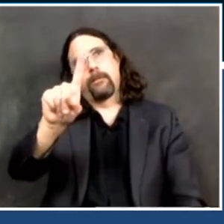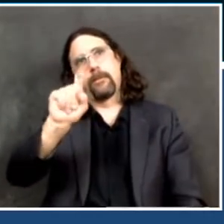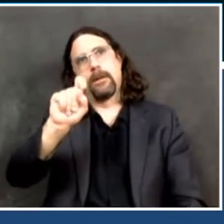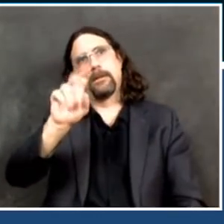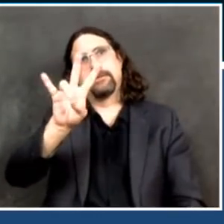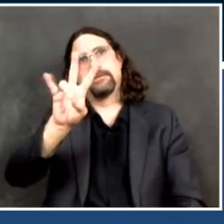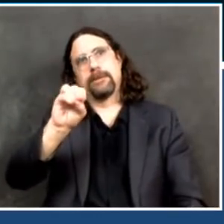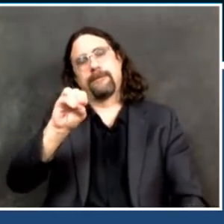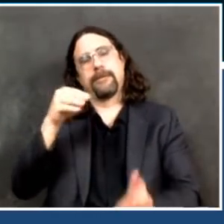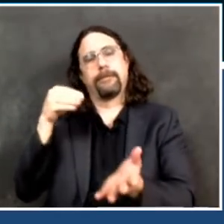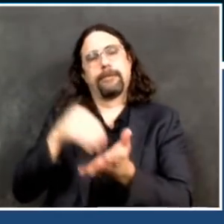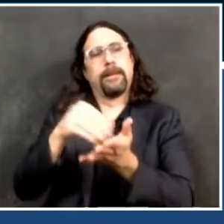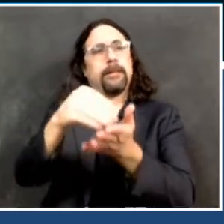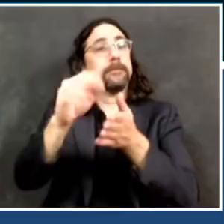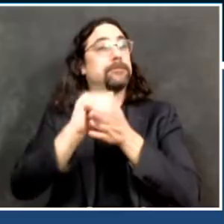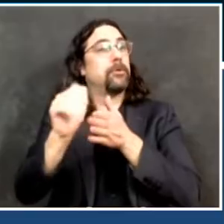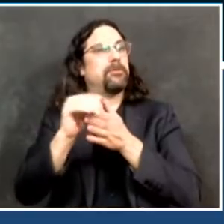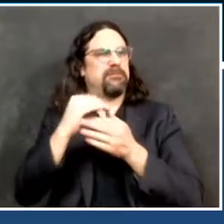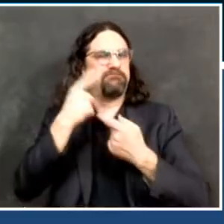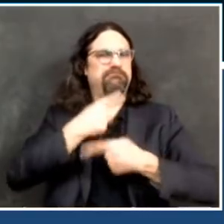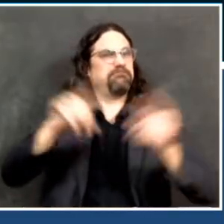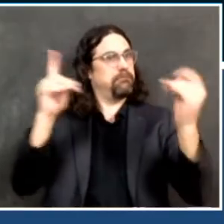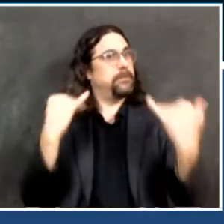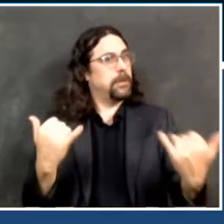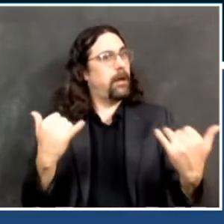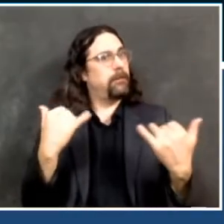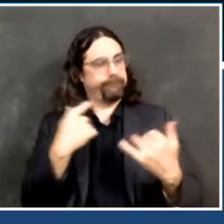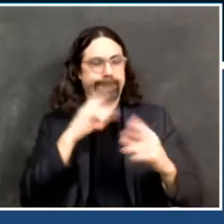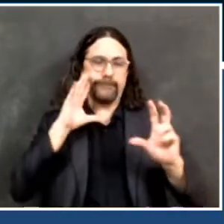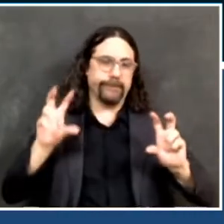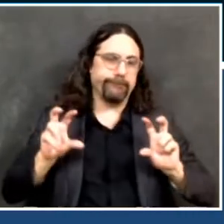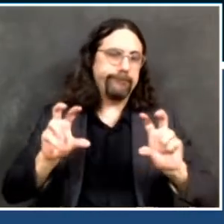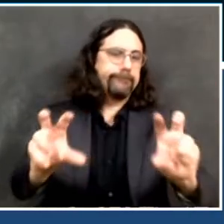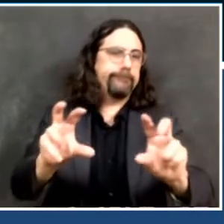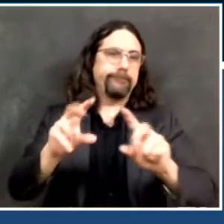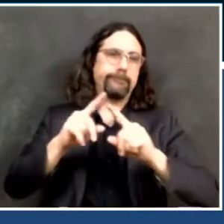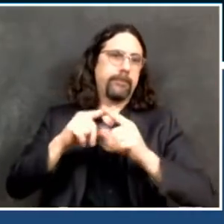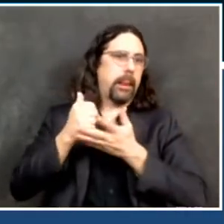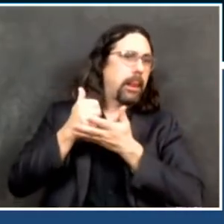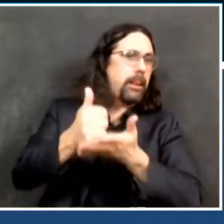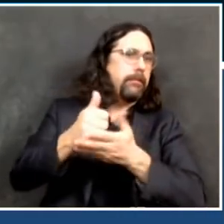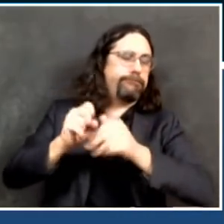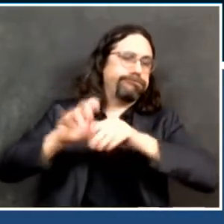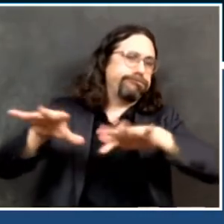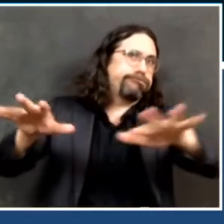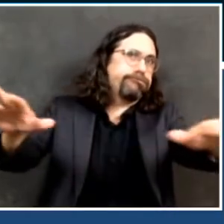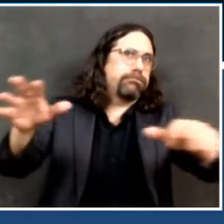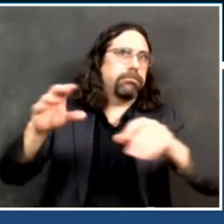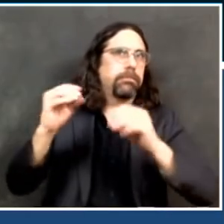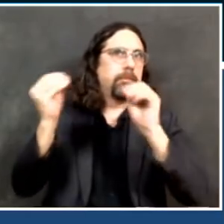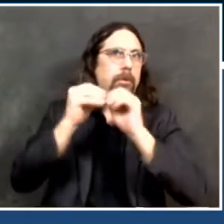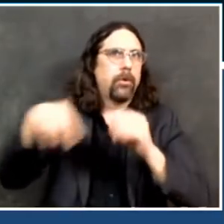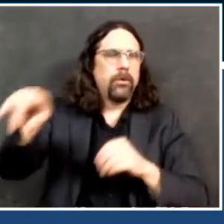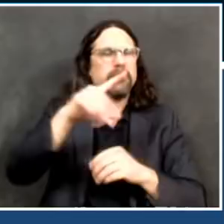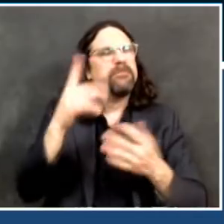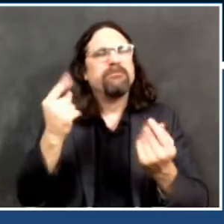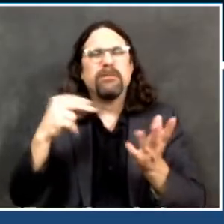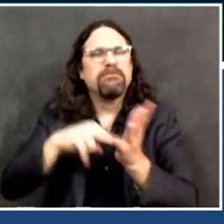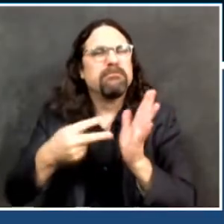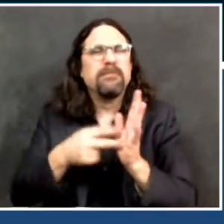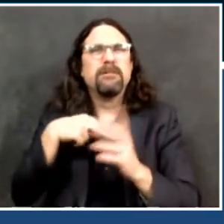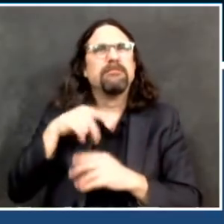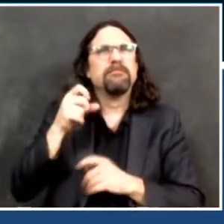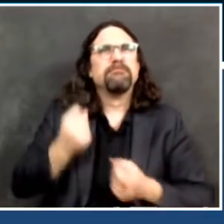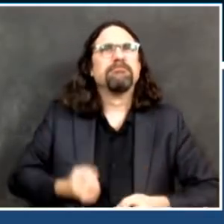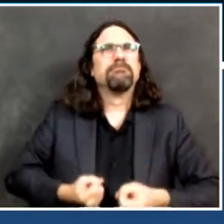we have a strong foundation to build on. All those food pantries and soup kitchens, all the amazing organizations out there that